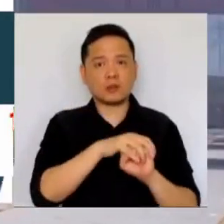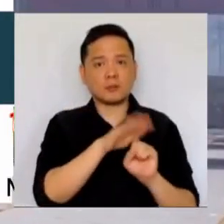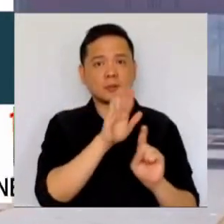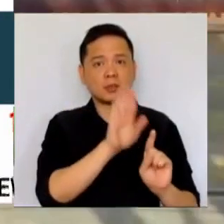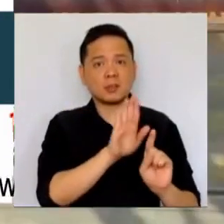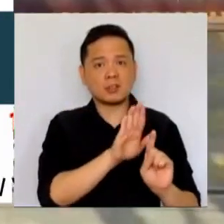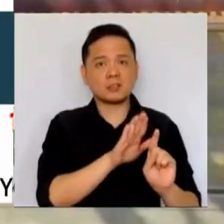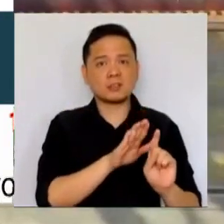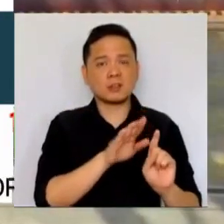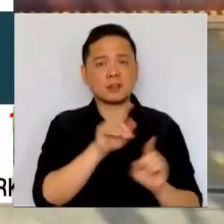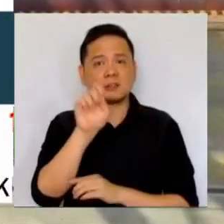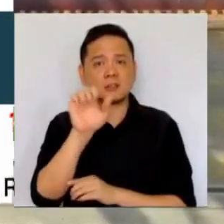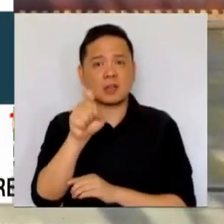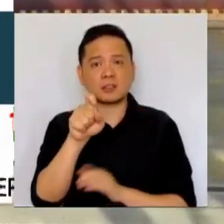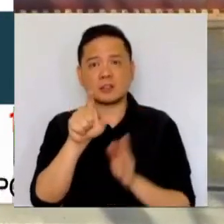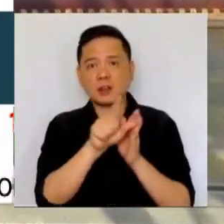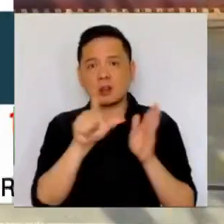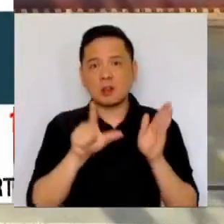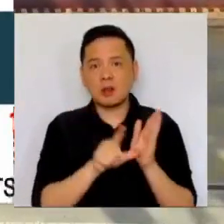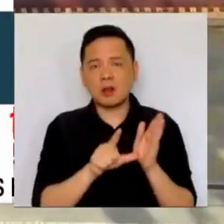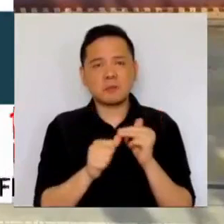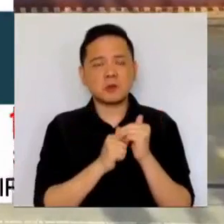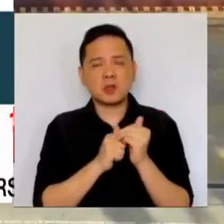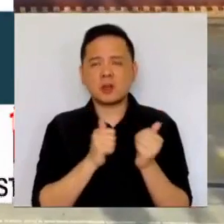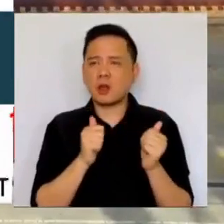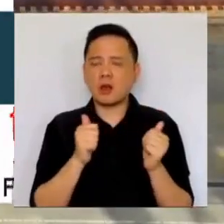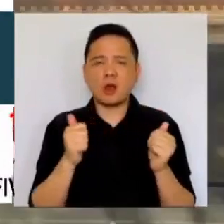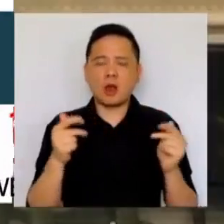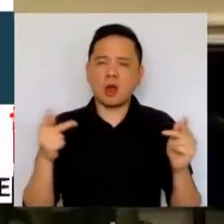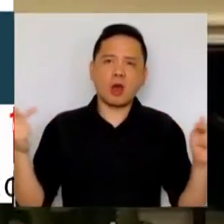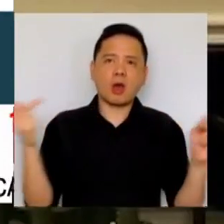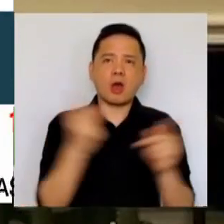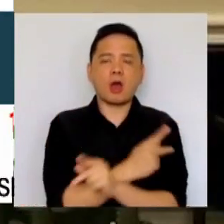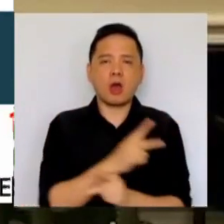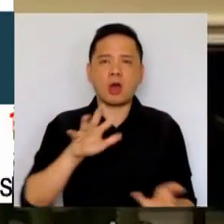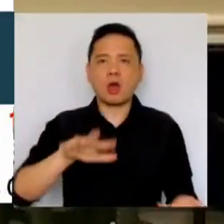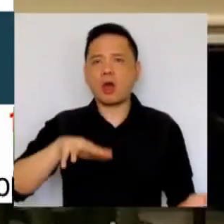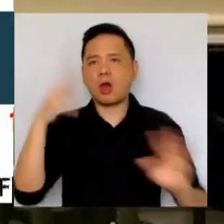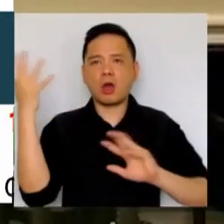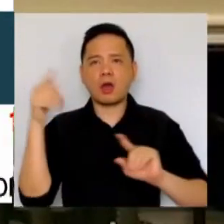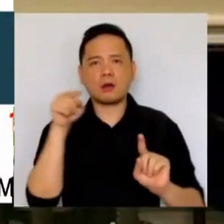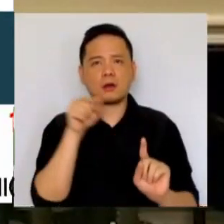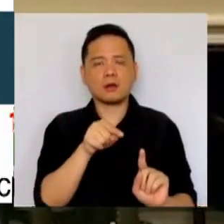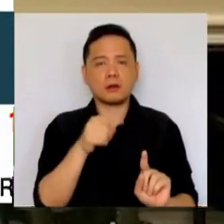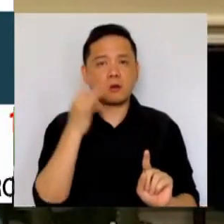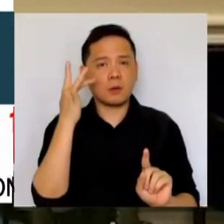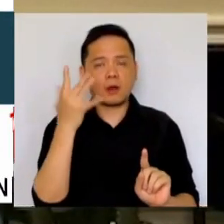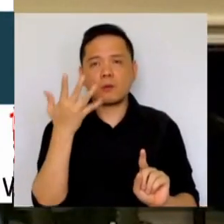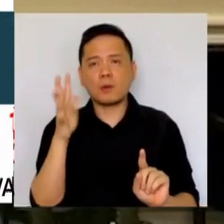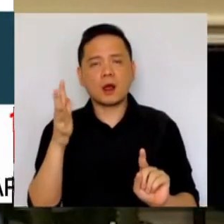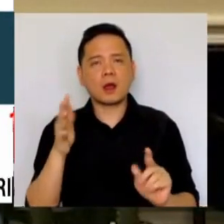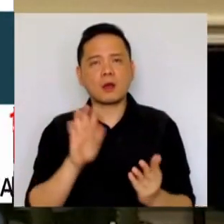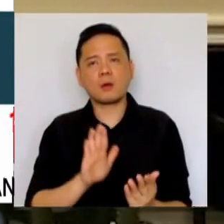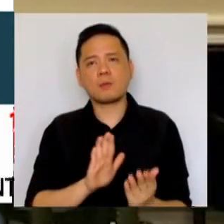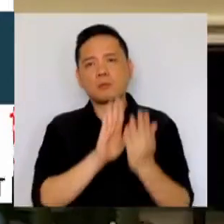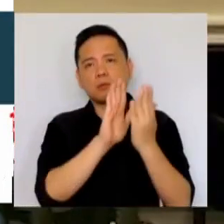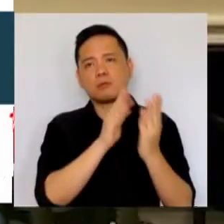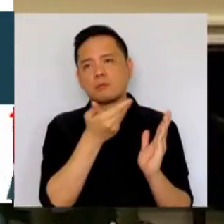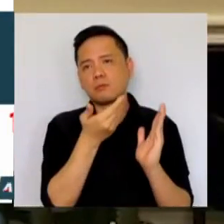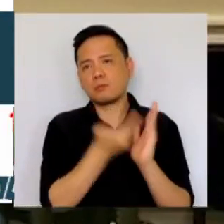some of them create problems without having any real strategic justification.